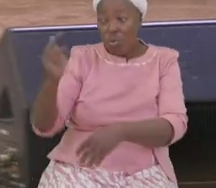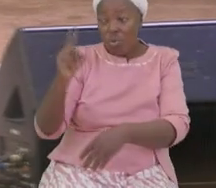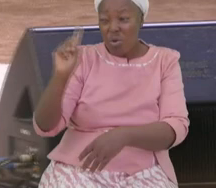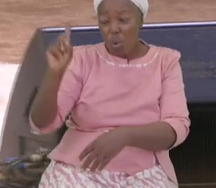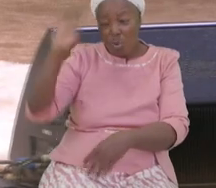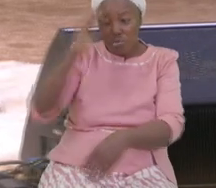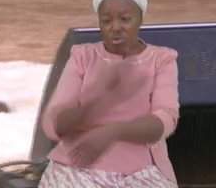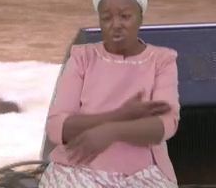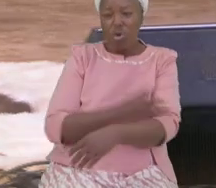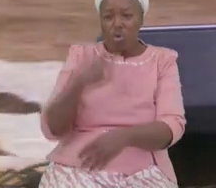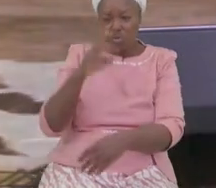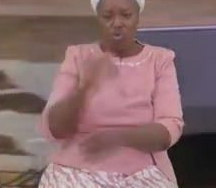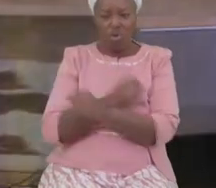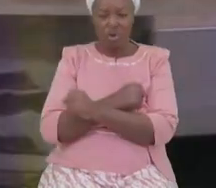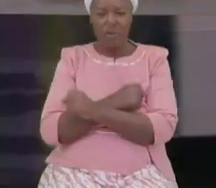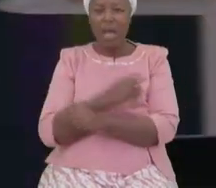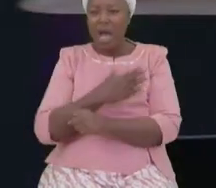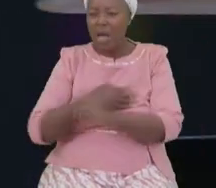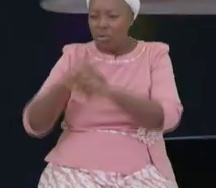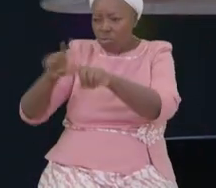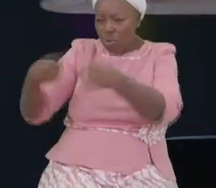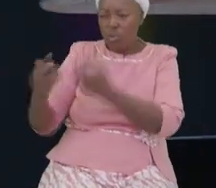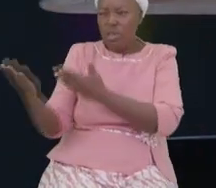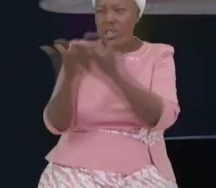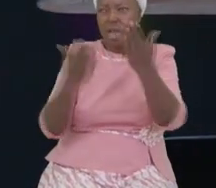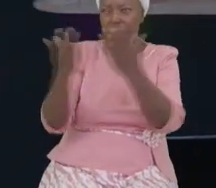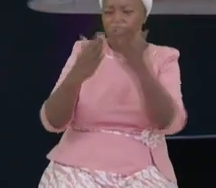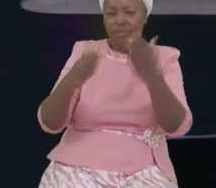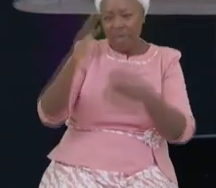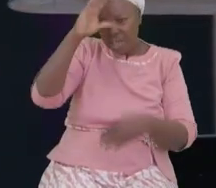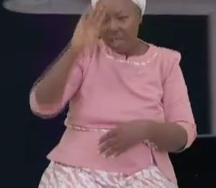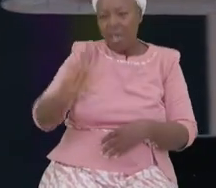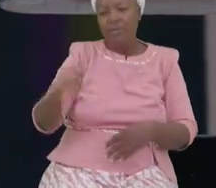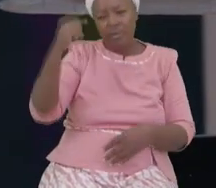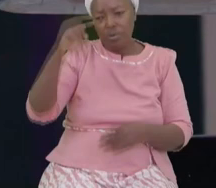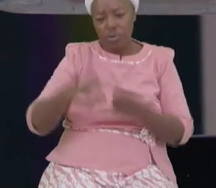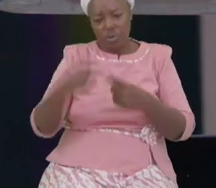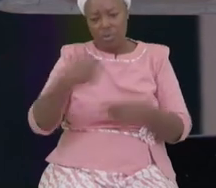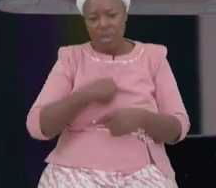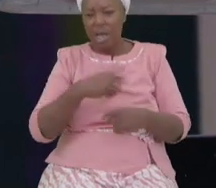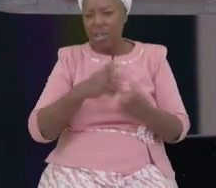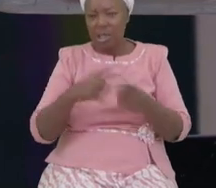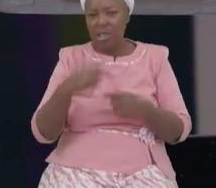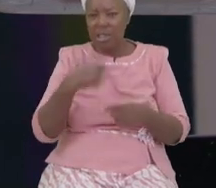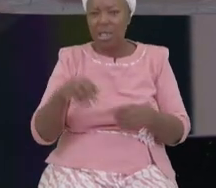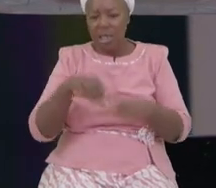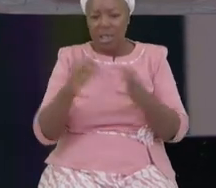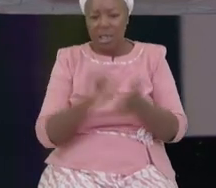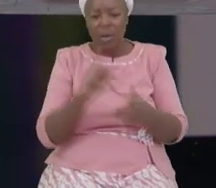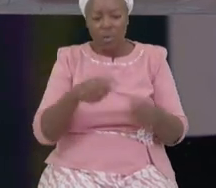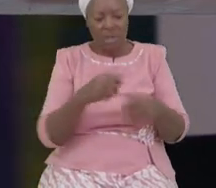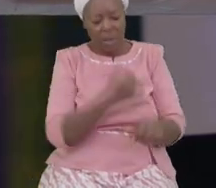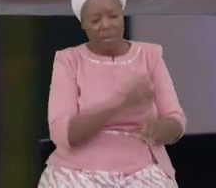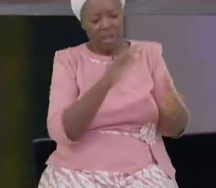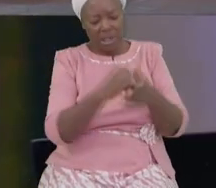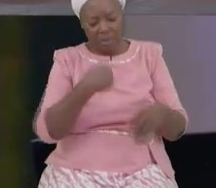son whom you love, and go sacrificing to me. It says in the mountain that I will show you. And the